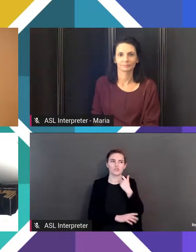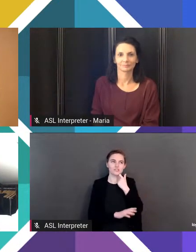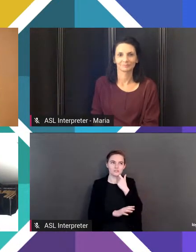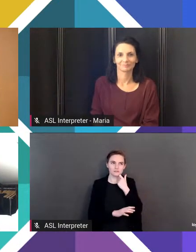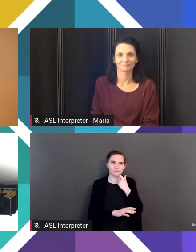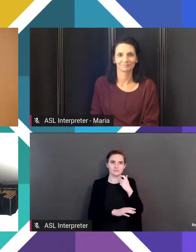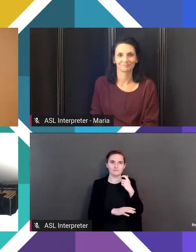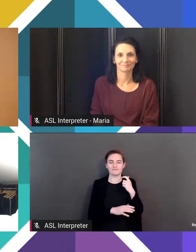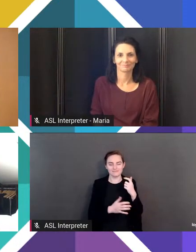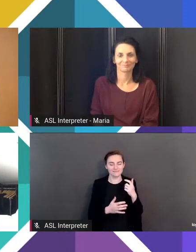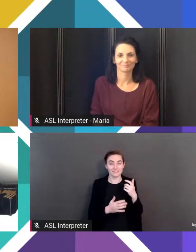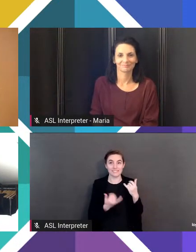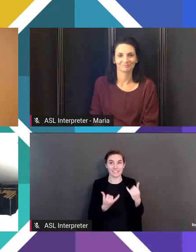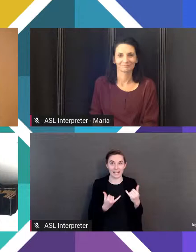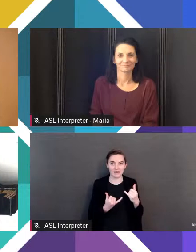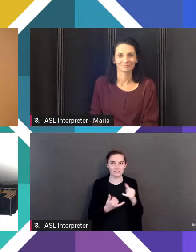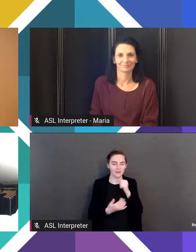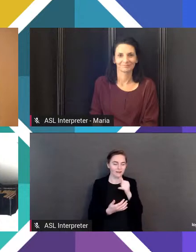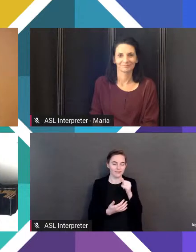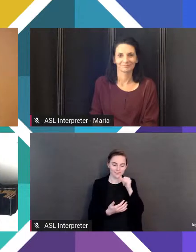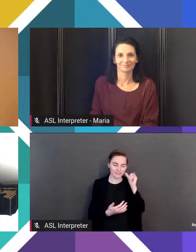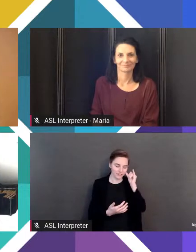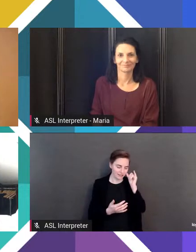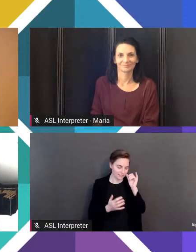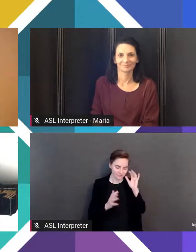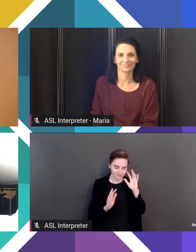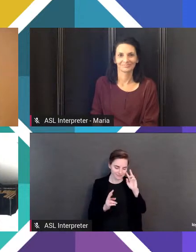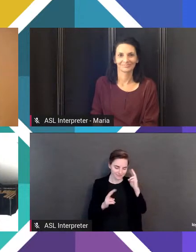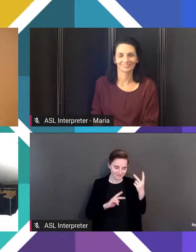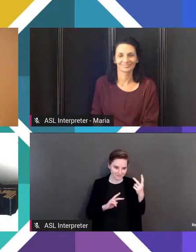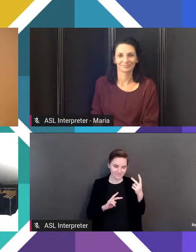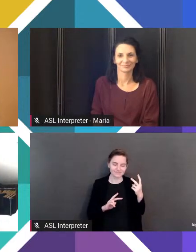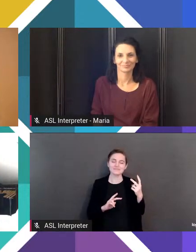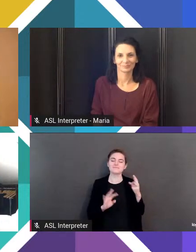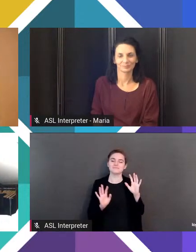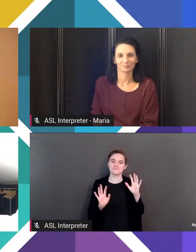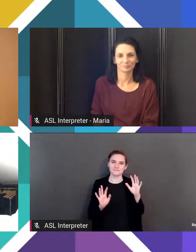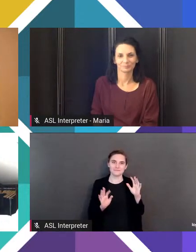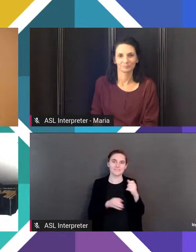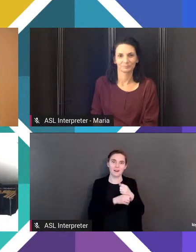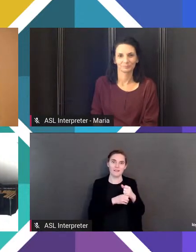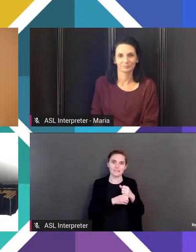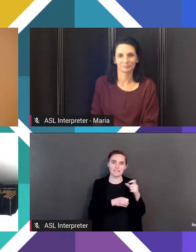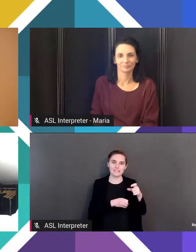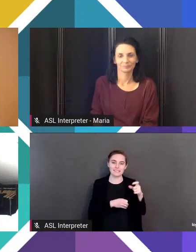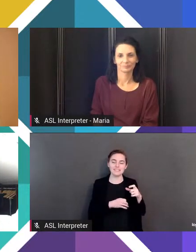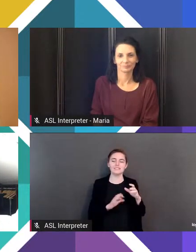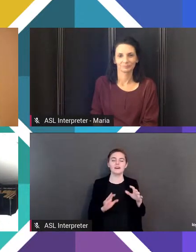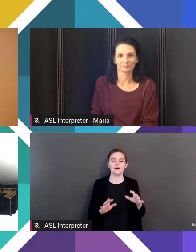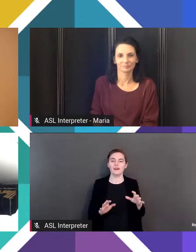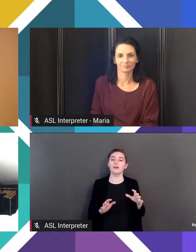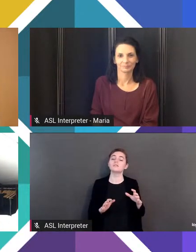earlier today. Sorry, I need my mid coffee. But also